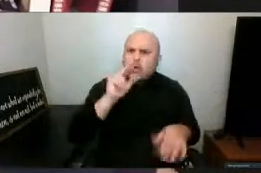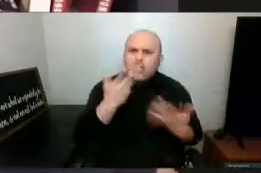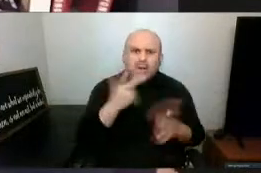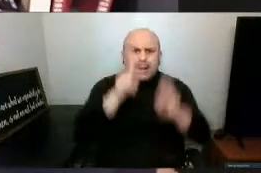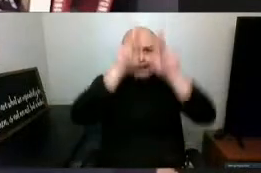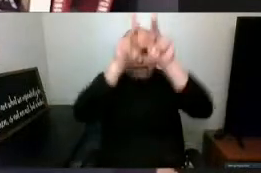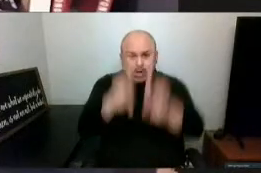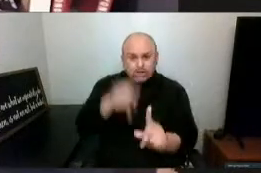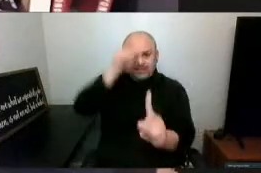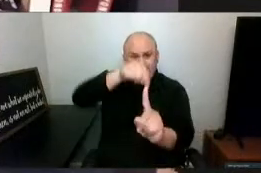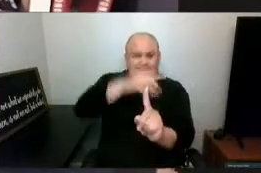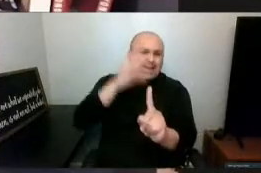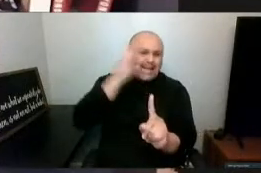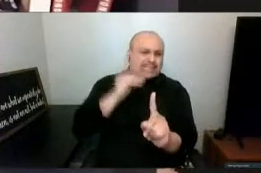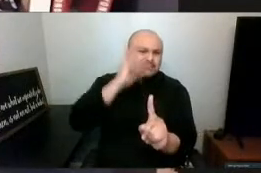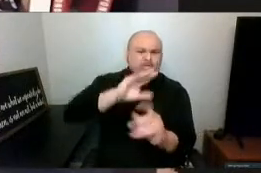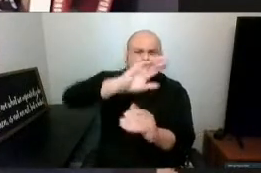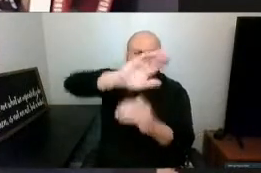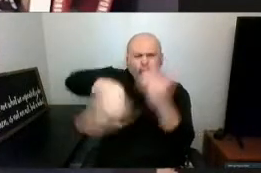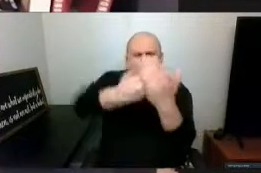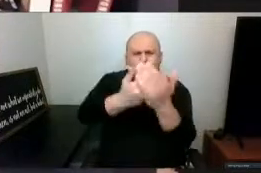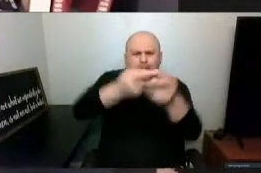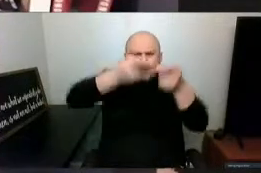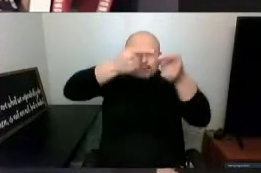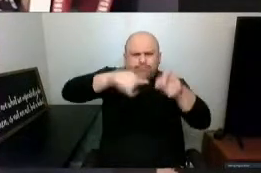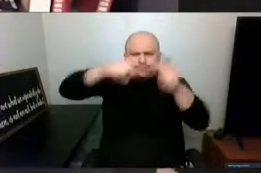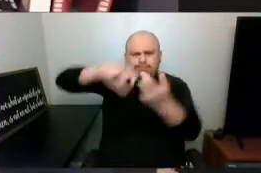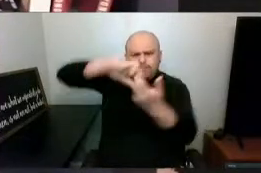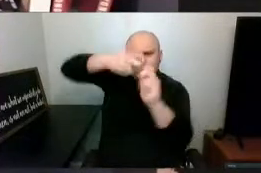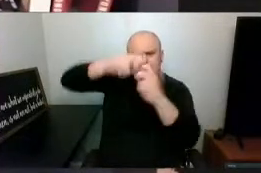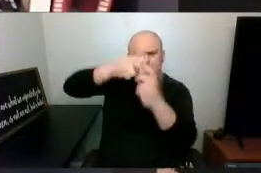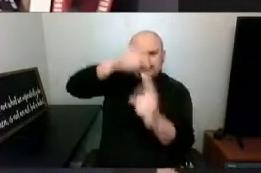an entire issue that's devastating to their family.